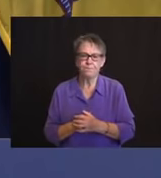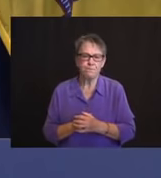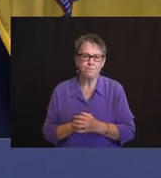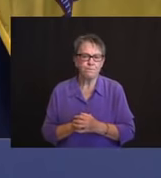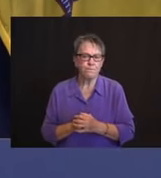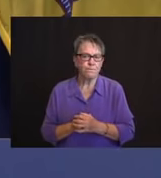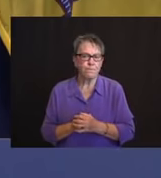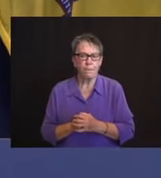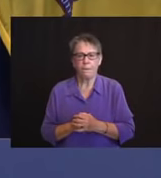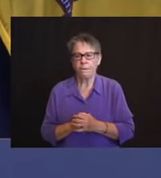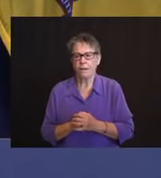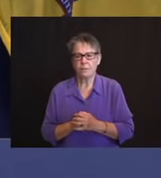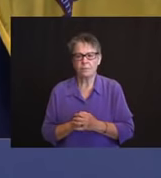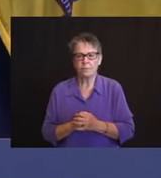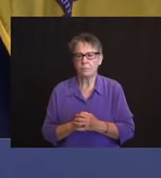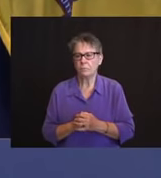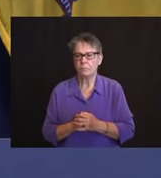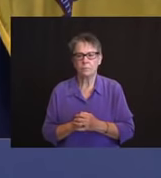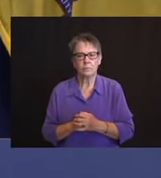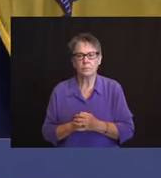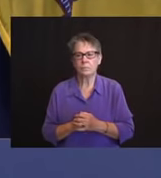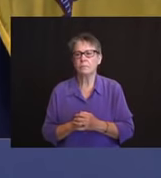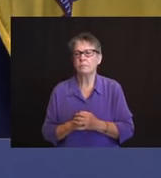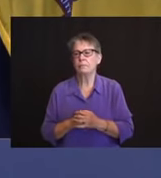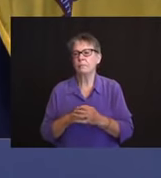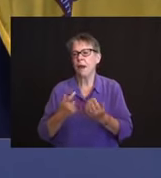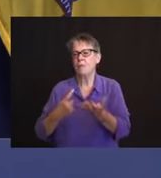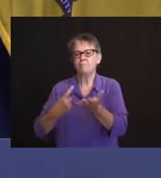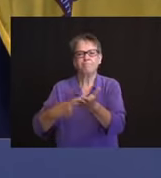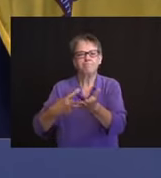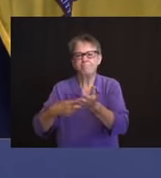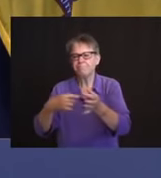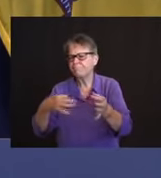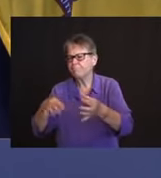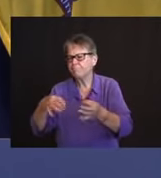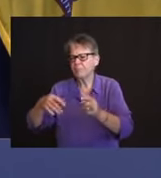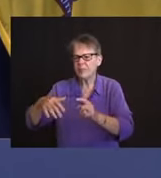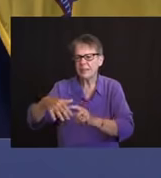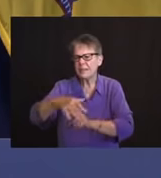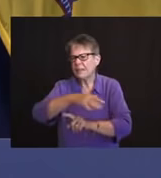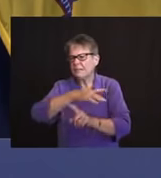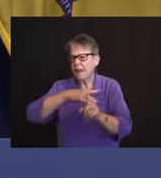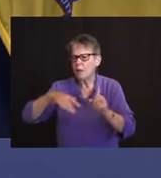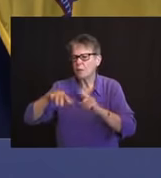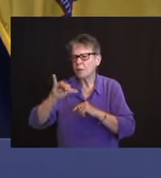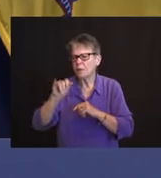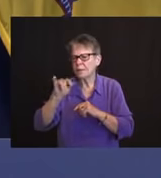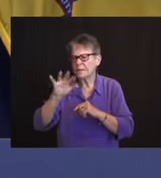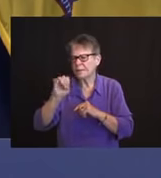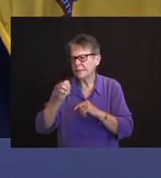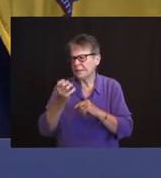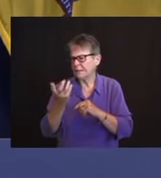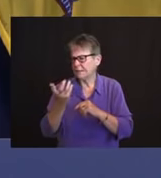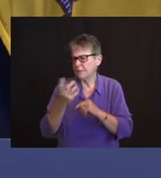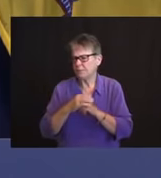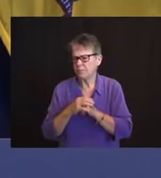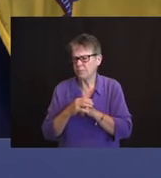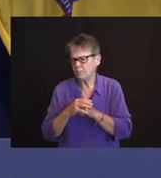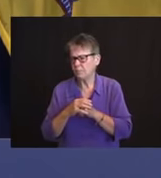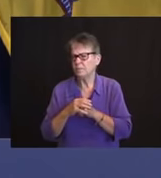justice. Sheila and I were together with Senator Troy Singleton, Assemblyman John McKeon, and